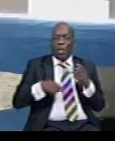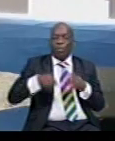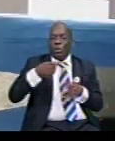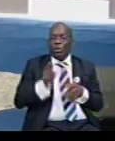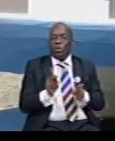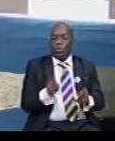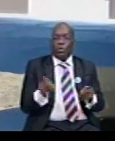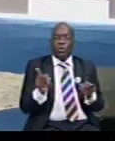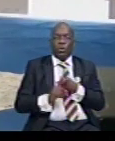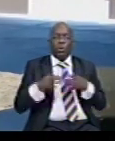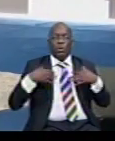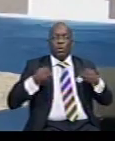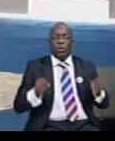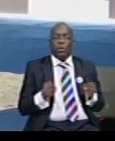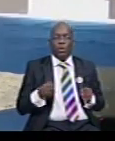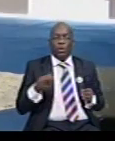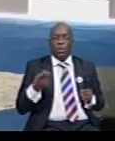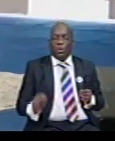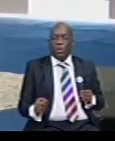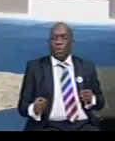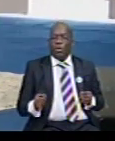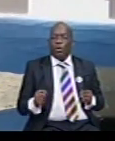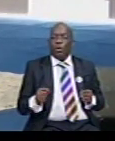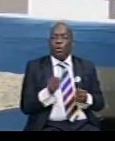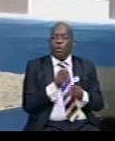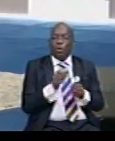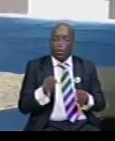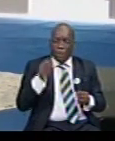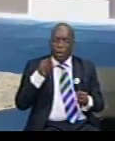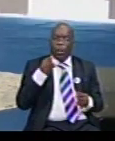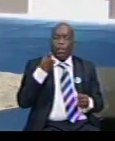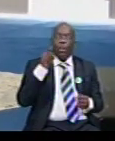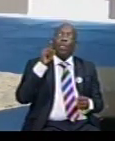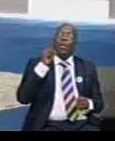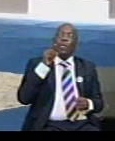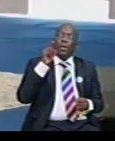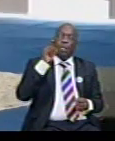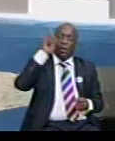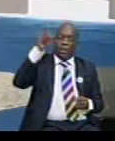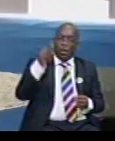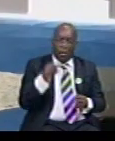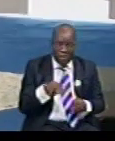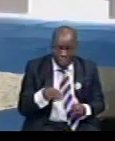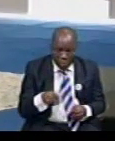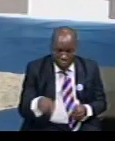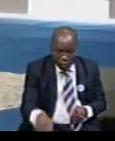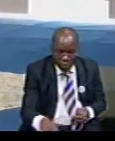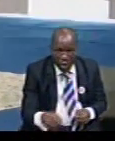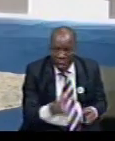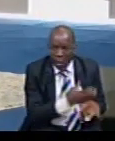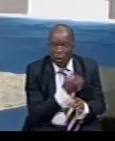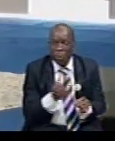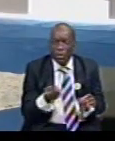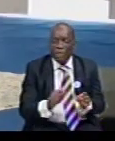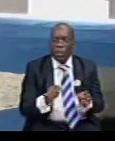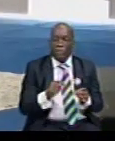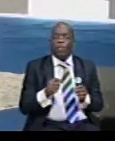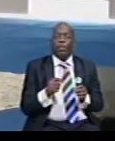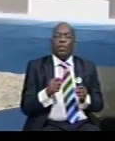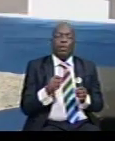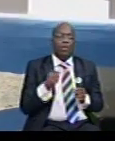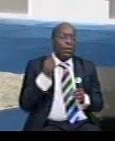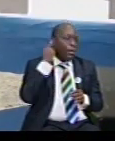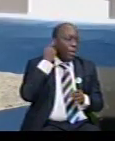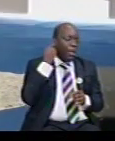me. The passion of Christ. He stooped down and he took the cut off ear and stick it